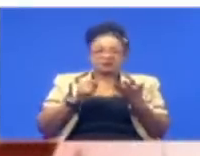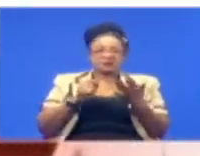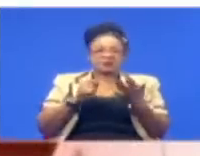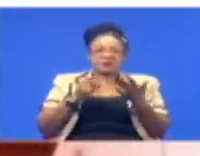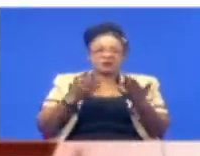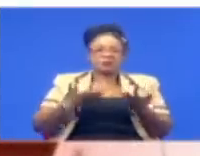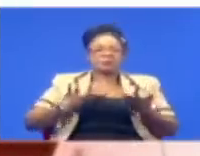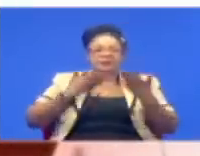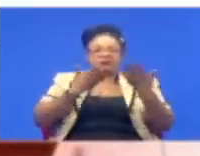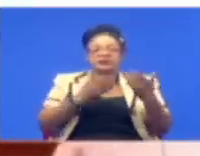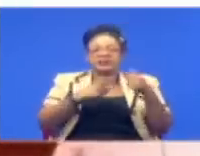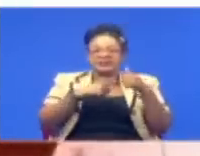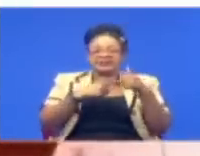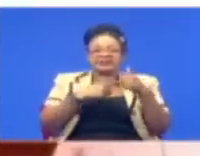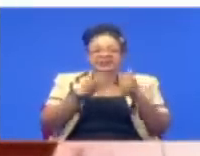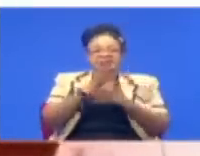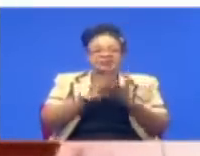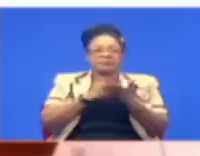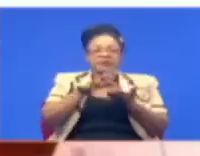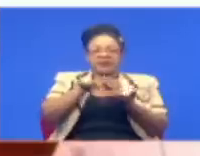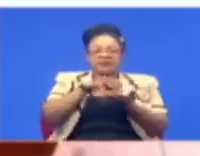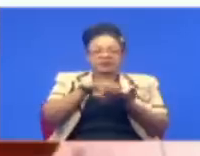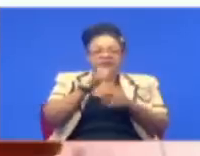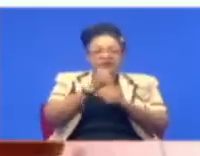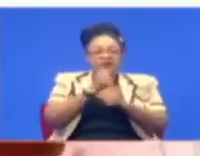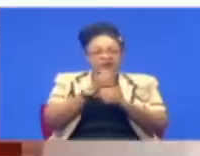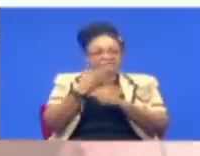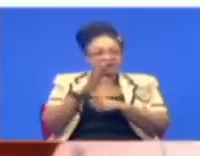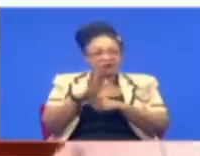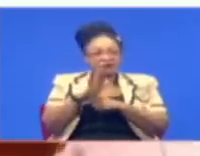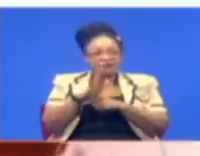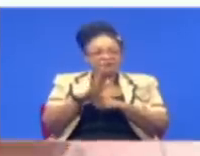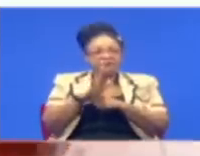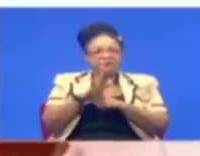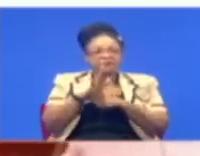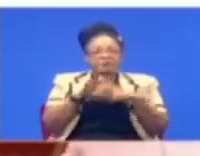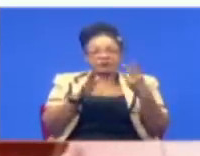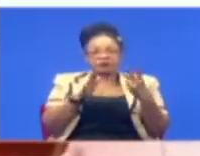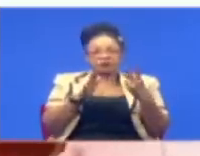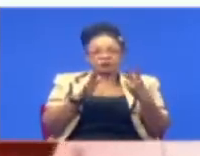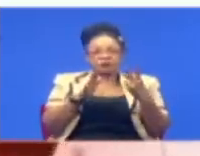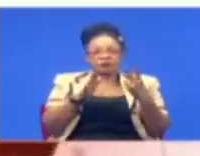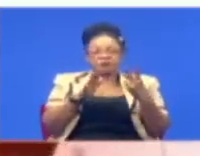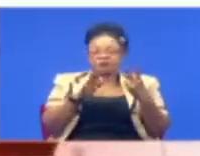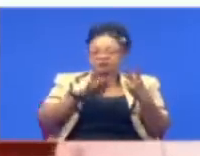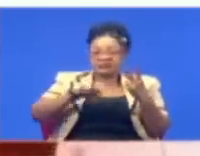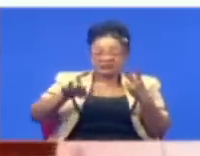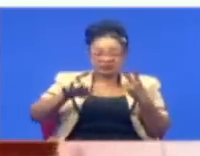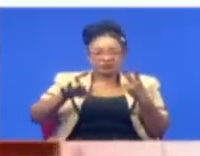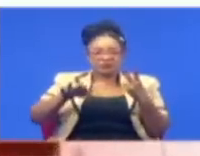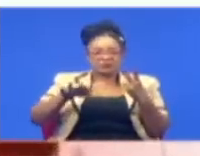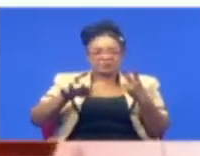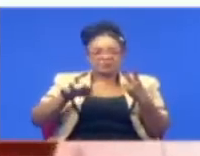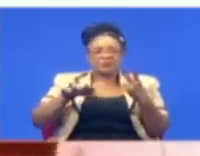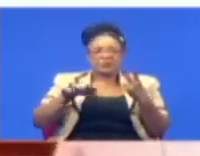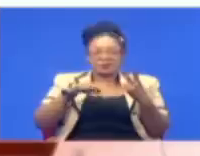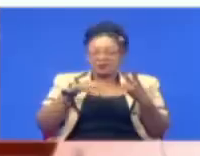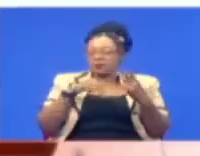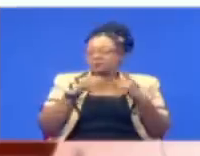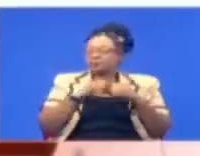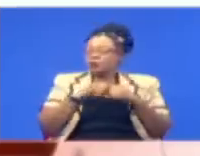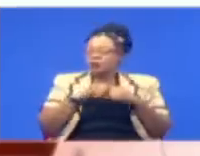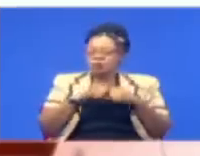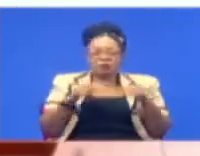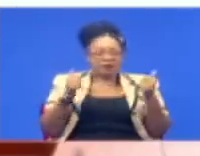them, some of the cases you have done, and two dissertations. and I would praise you that they are very, very well